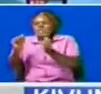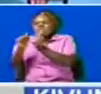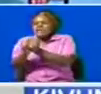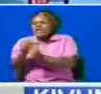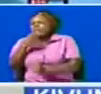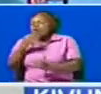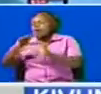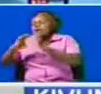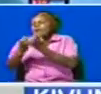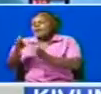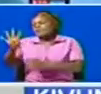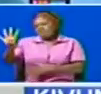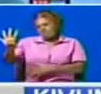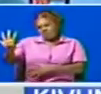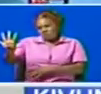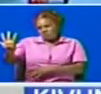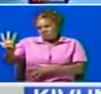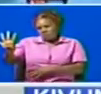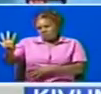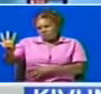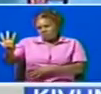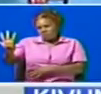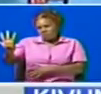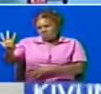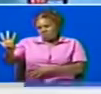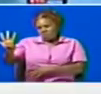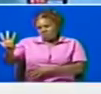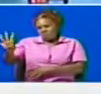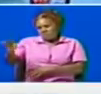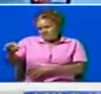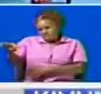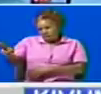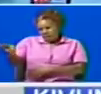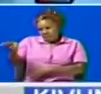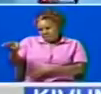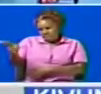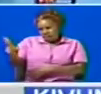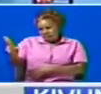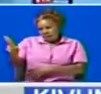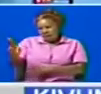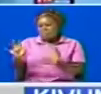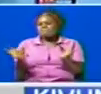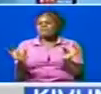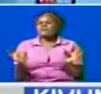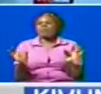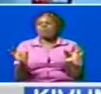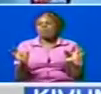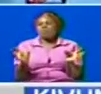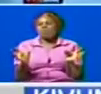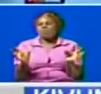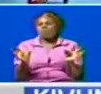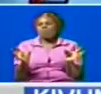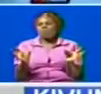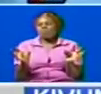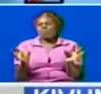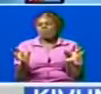a standard four pupil here in Migori town, Collins Ochieng, was shot on his behind with a bullet coming from